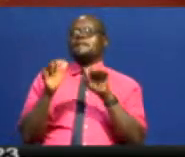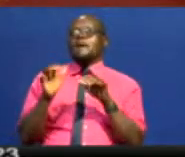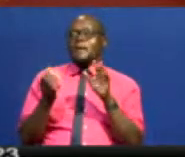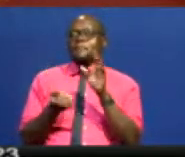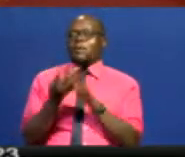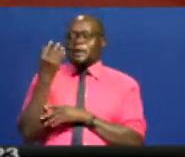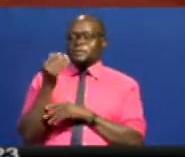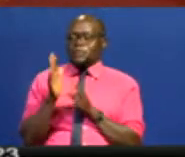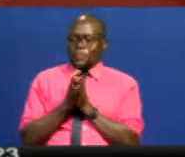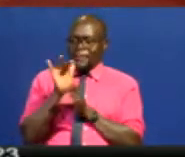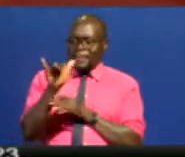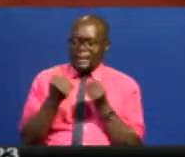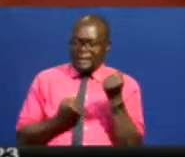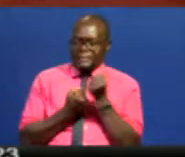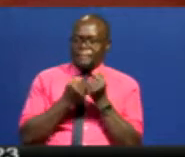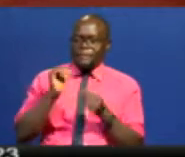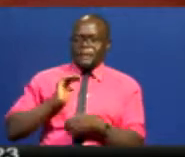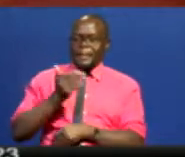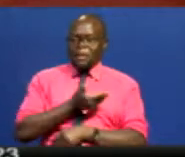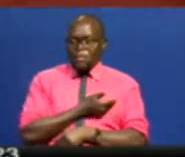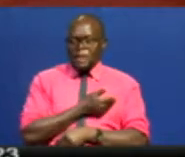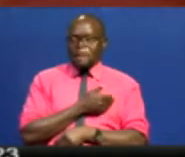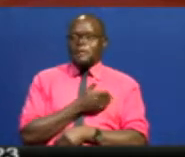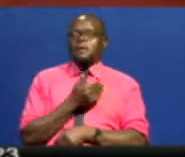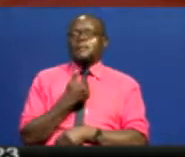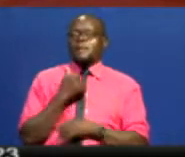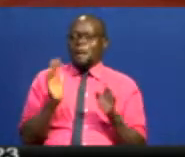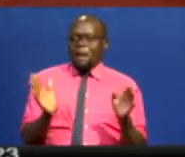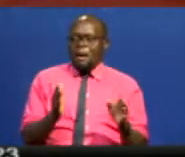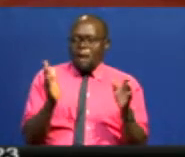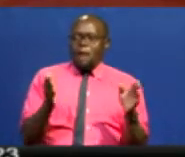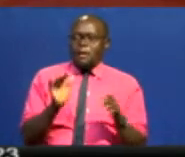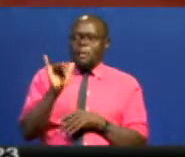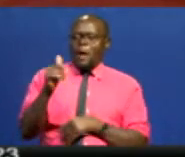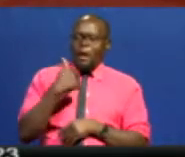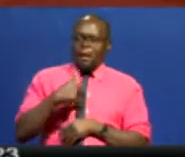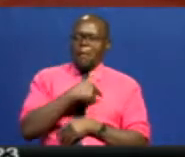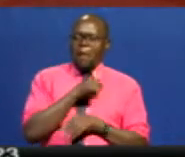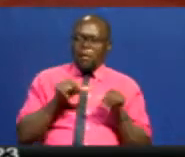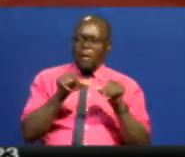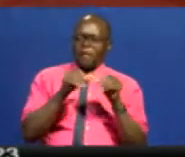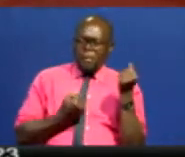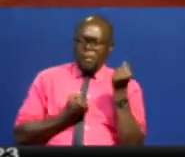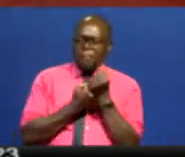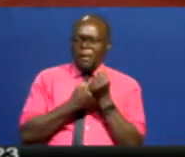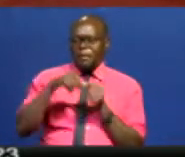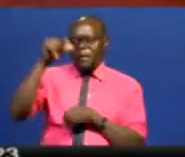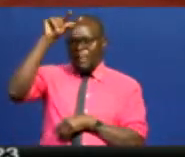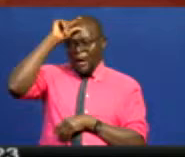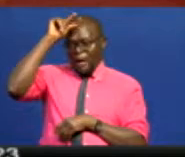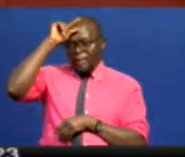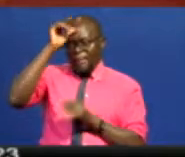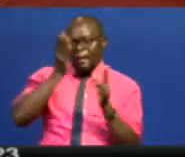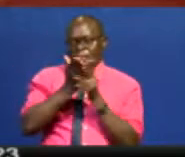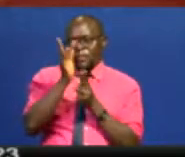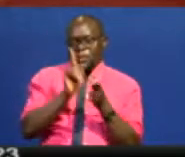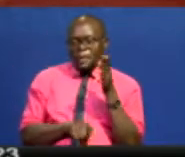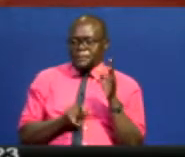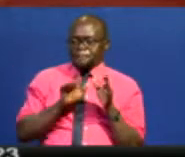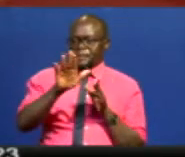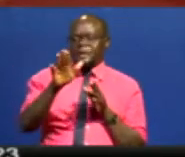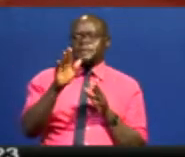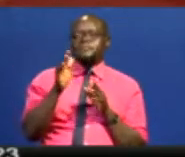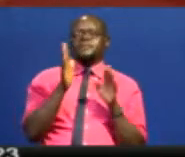With that, I support this committee, and I want to urge that we continue supporting the government in terms of its